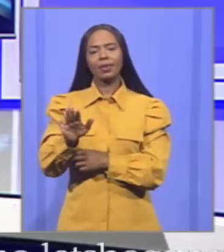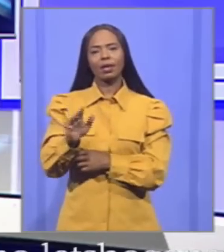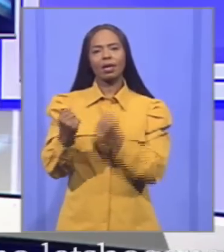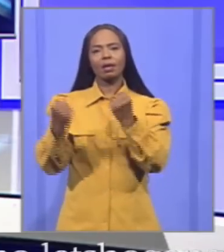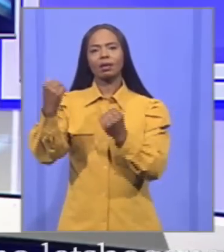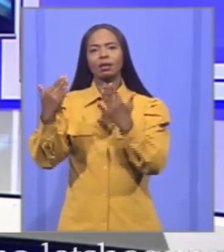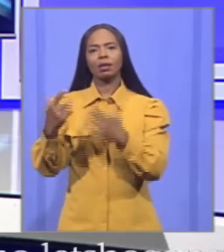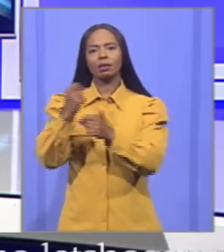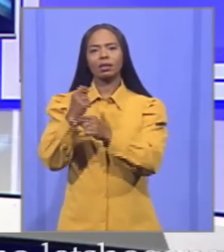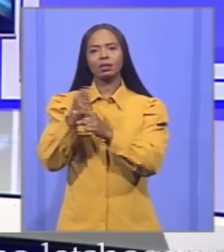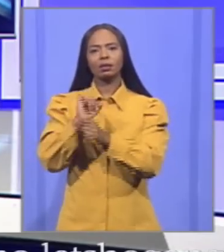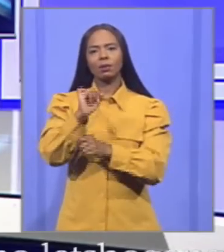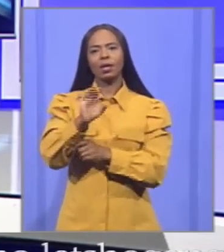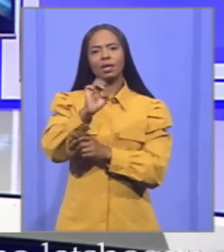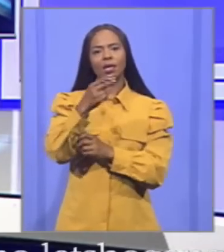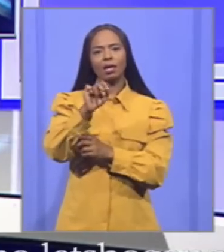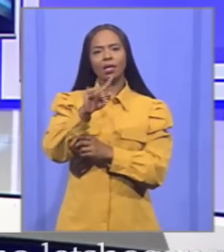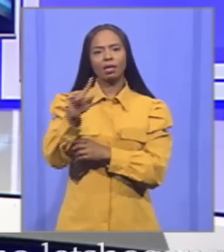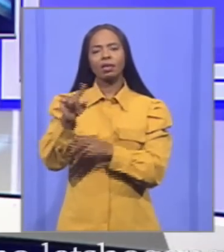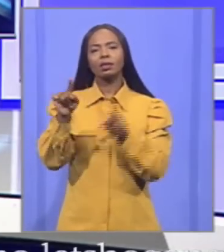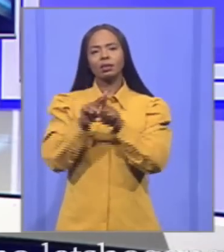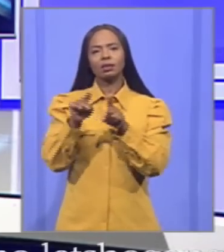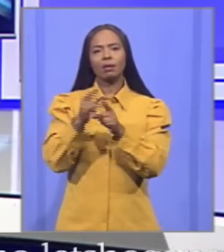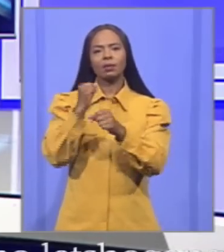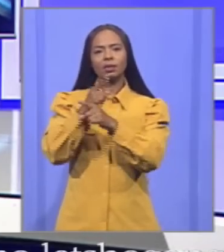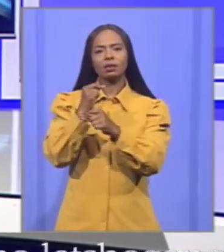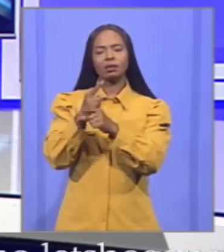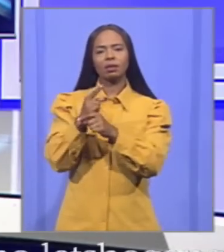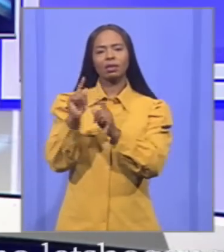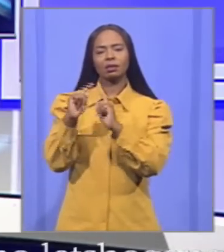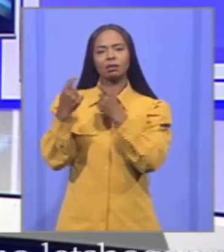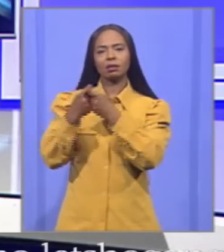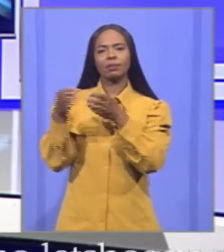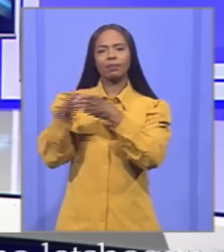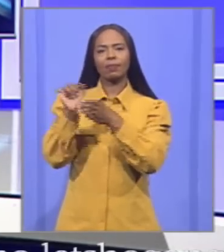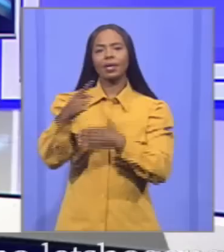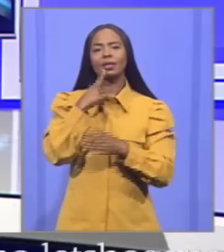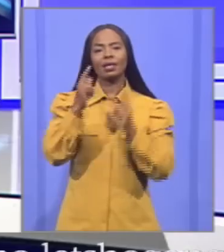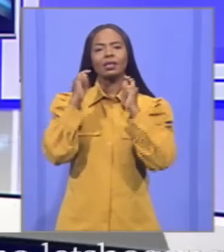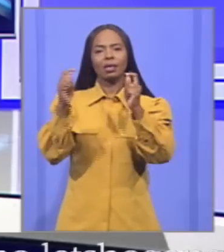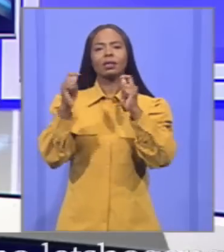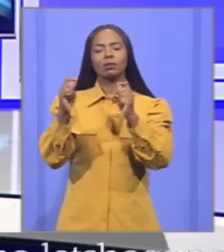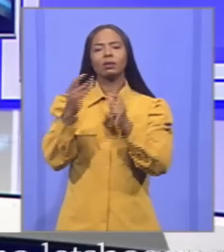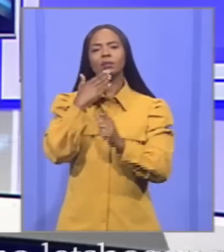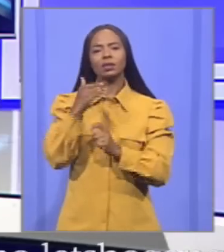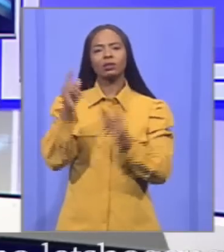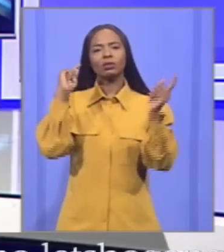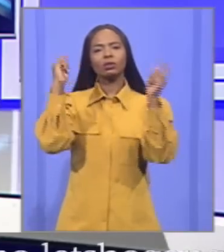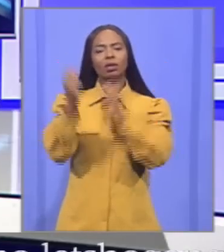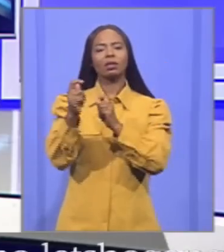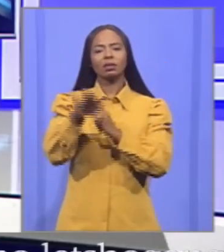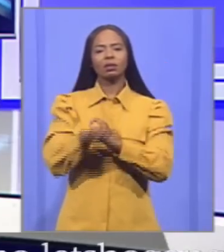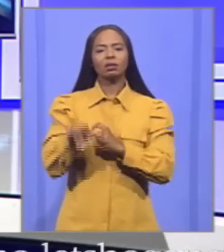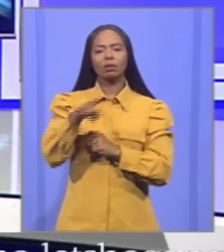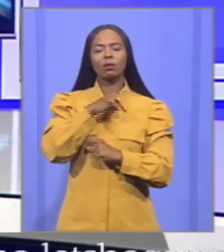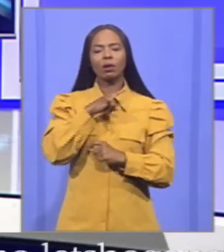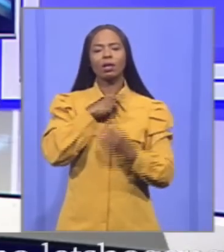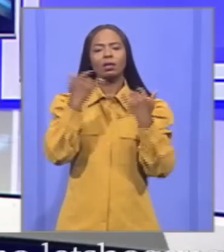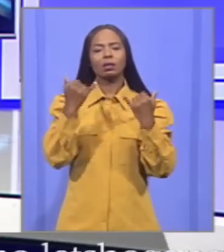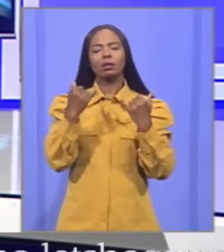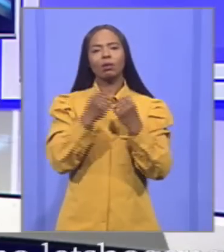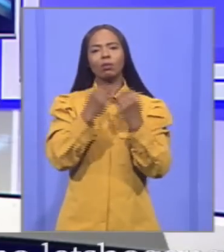sa e-hailing le badiri mmogo nae. Basadi ba ikuela go lefapha la dipalangwa le tshireletsego go fetola industry kana go emisa